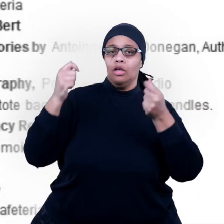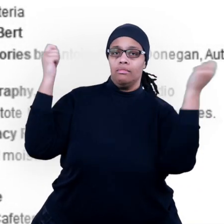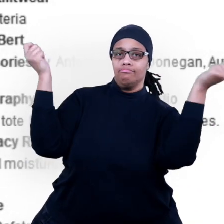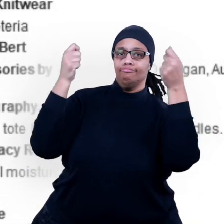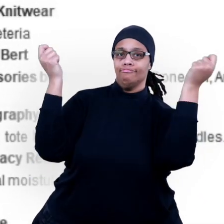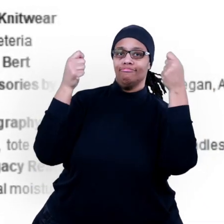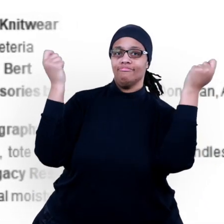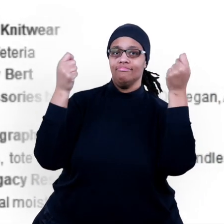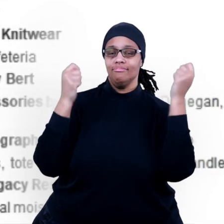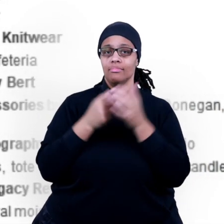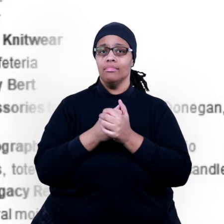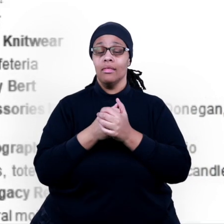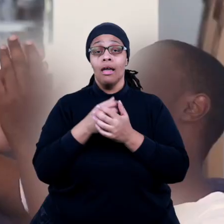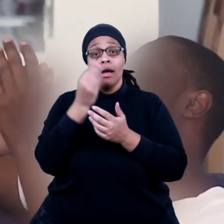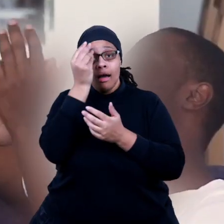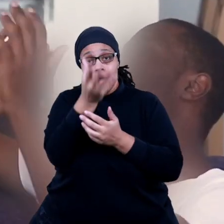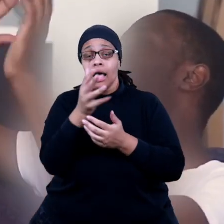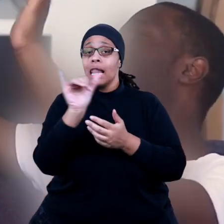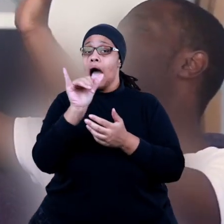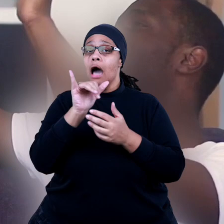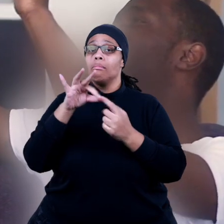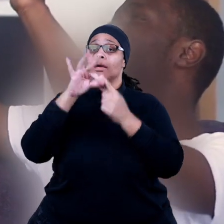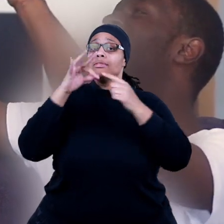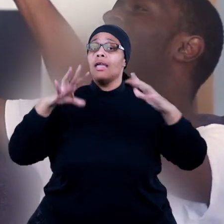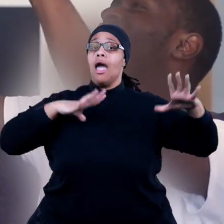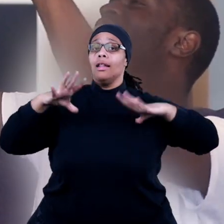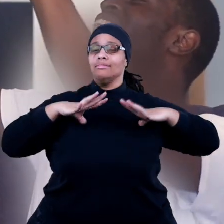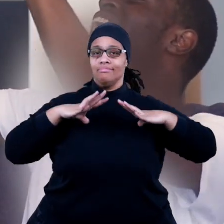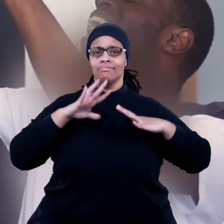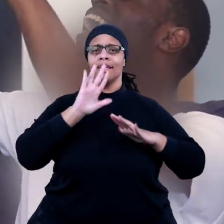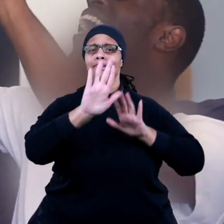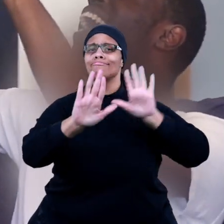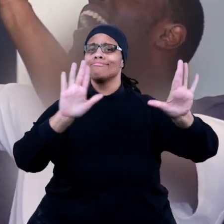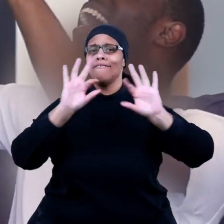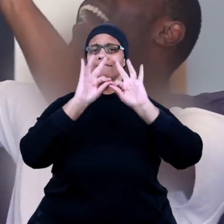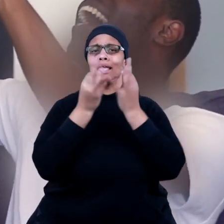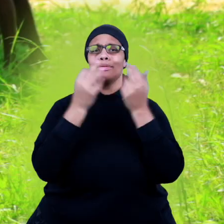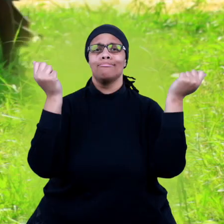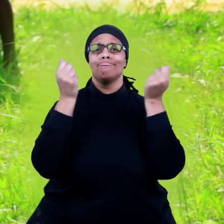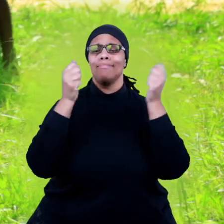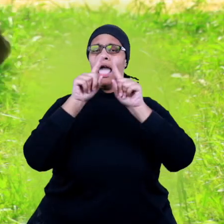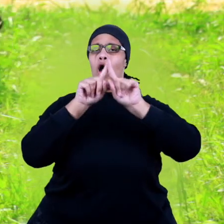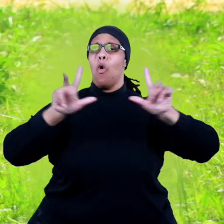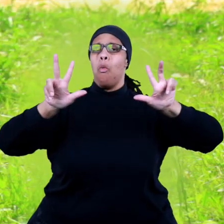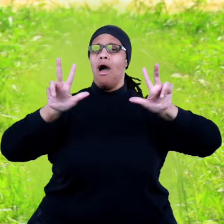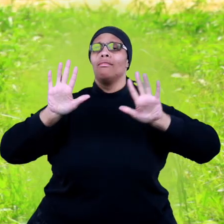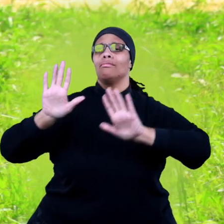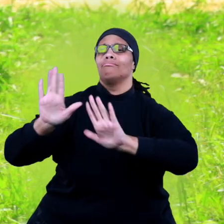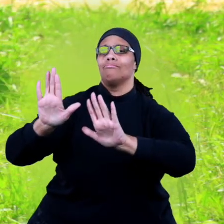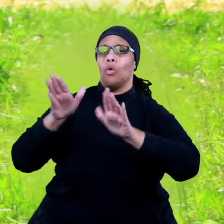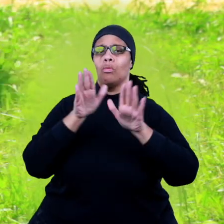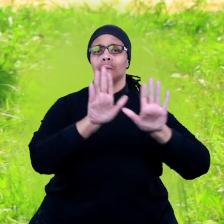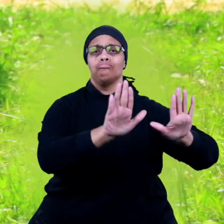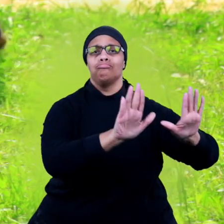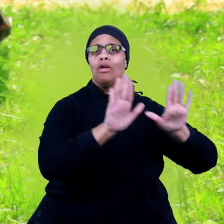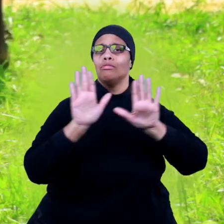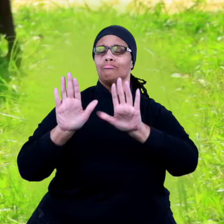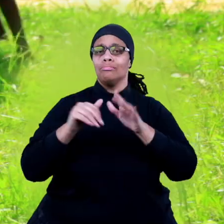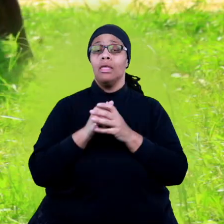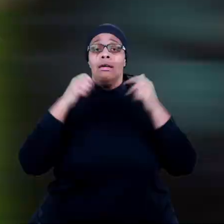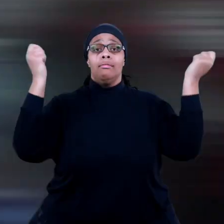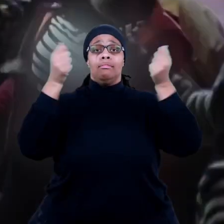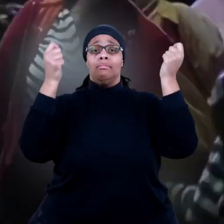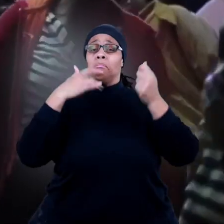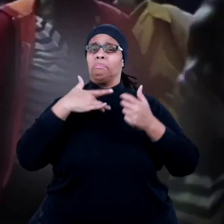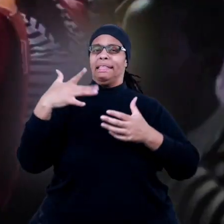as part of the festivities. Like all special holidays, every family celebrates Kwanzaa in its own way.